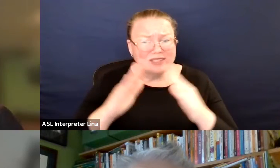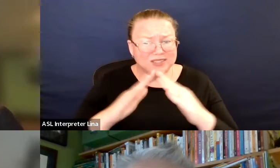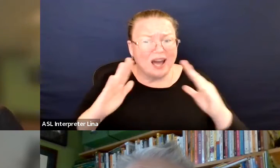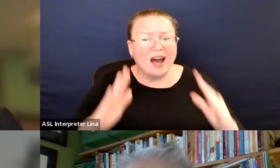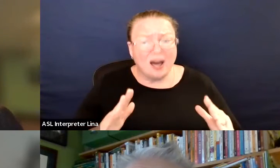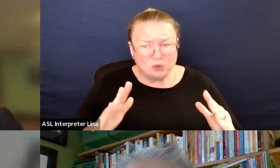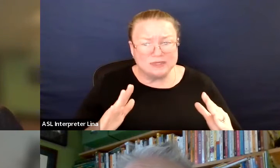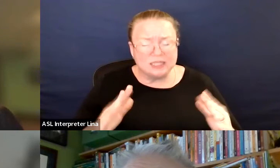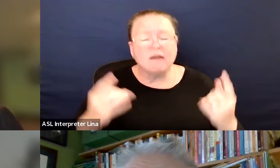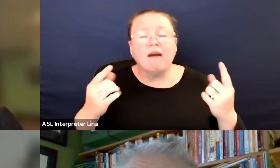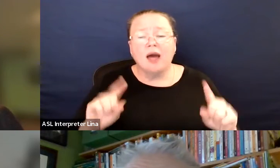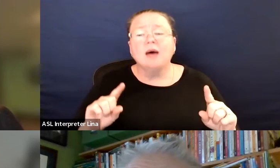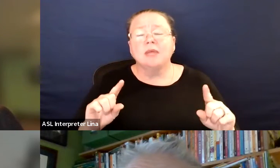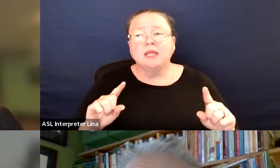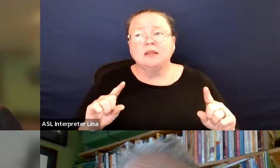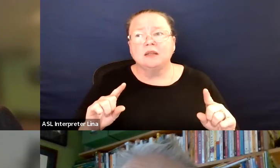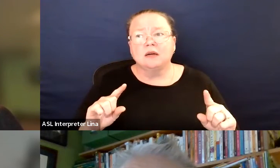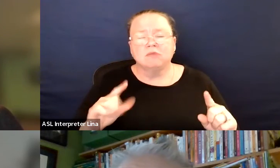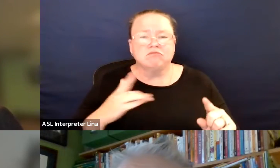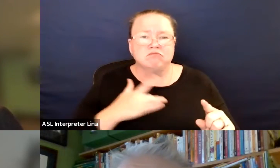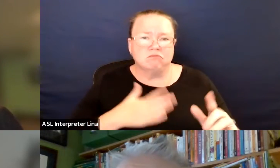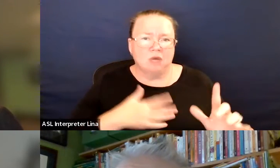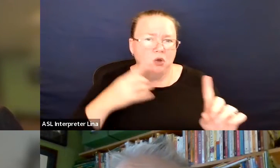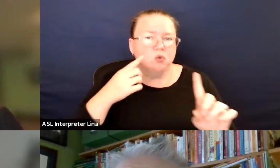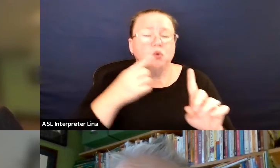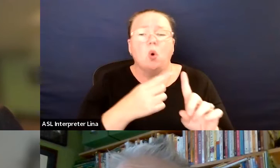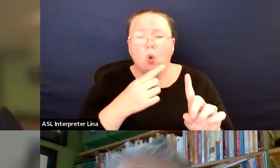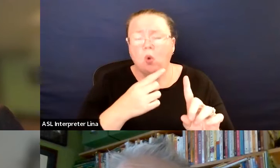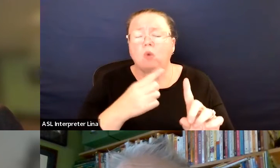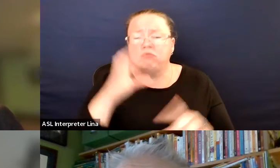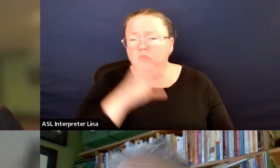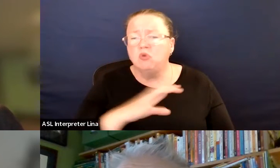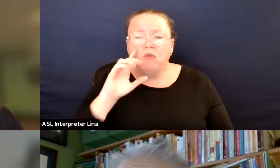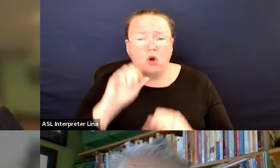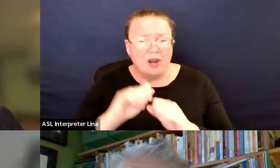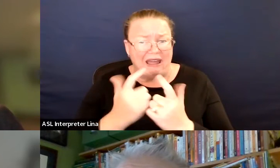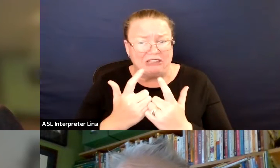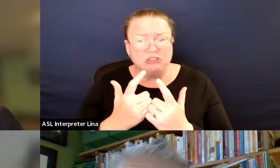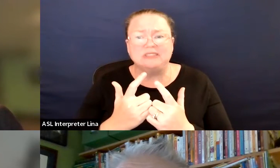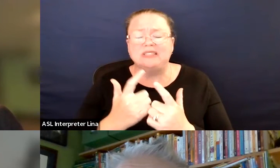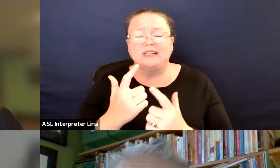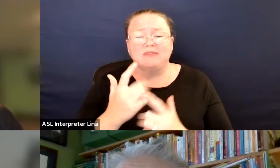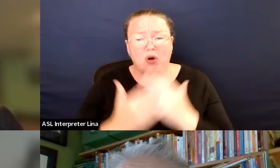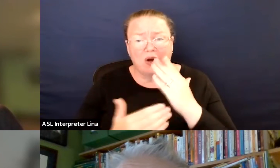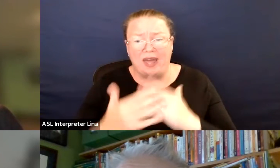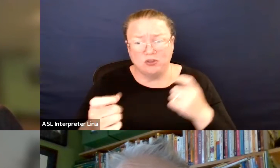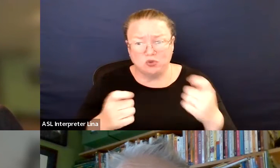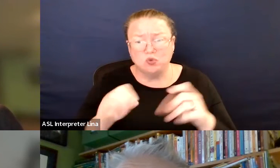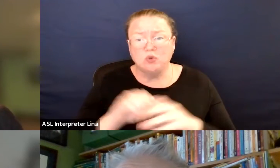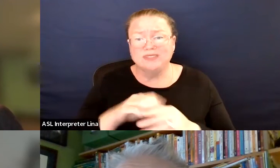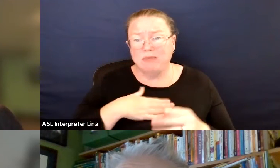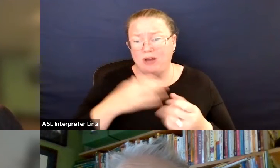then just specifically my goal was looking for an agency that put hand controls in a vehicle I